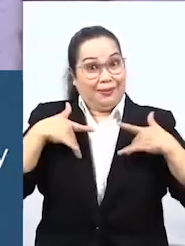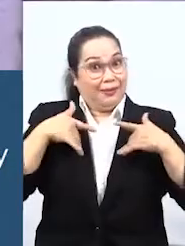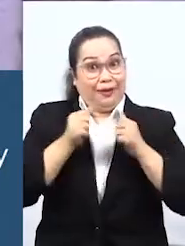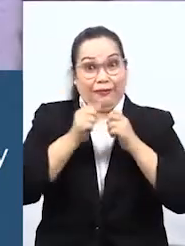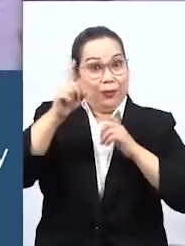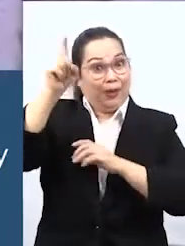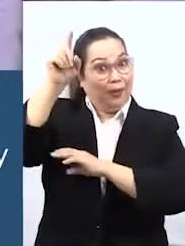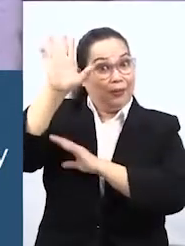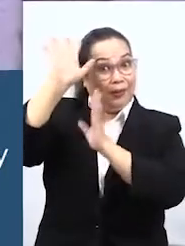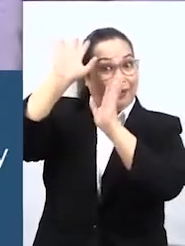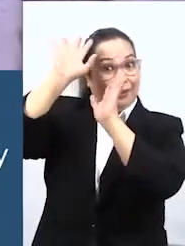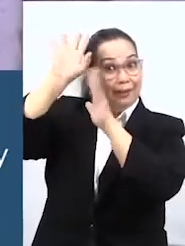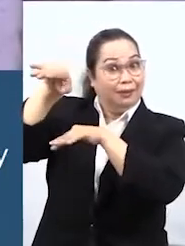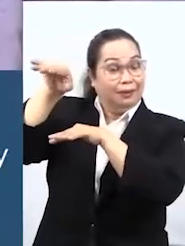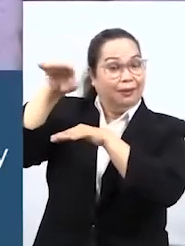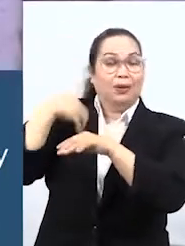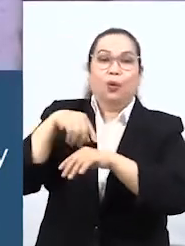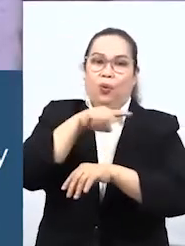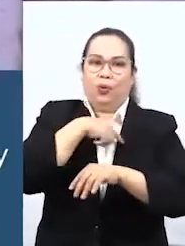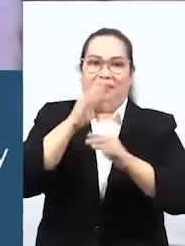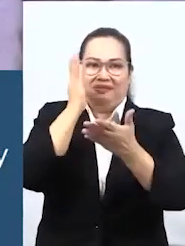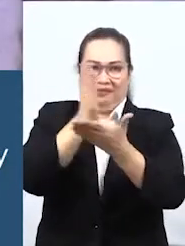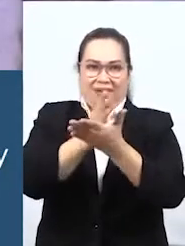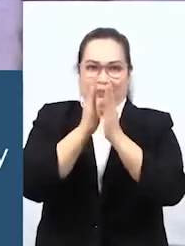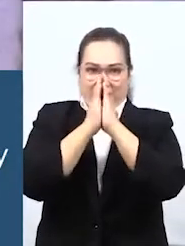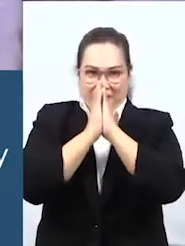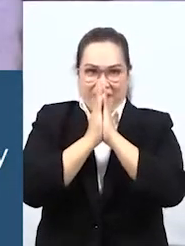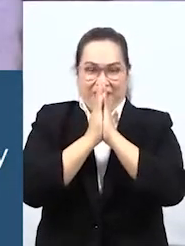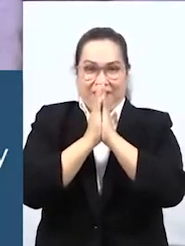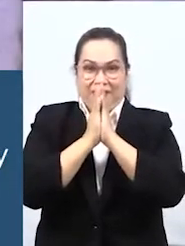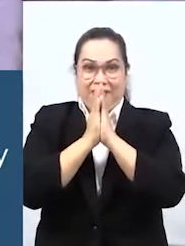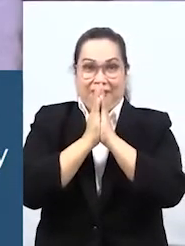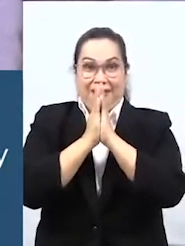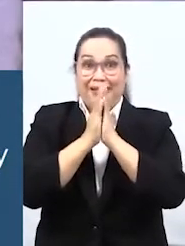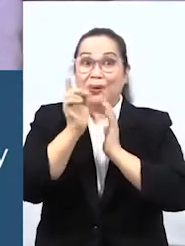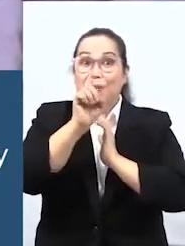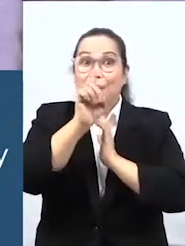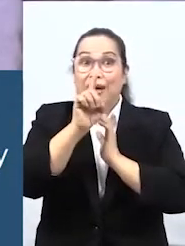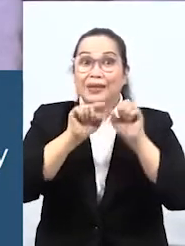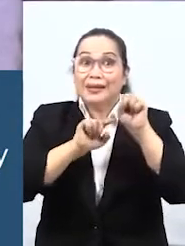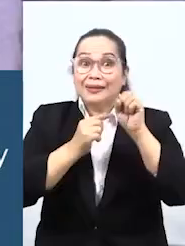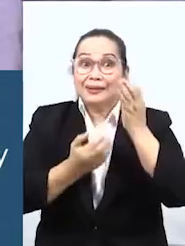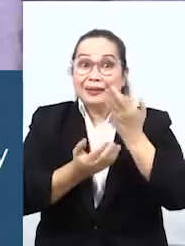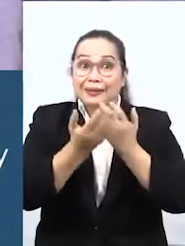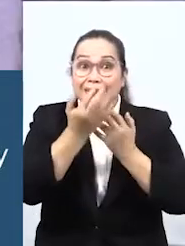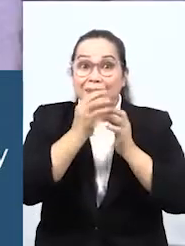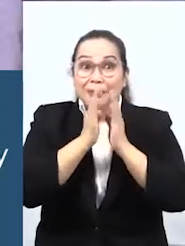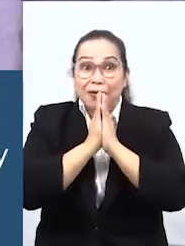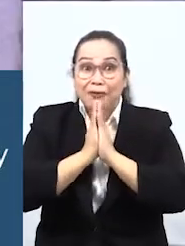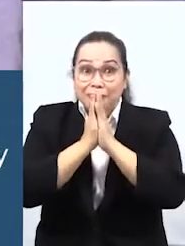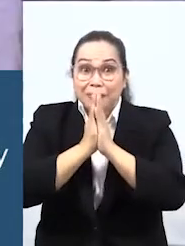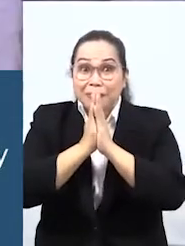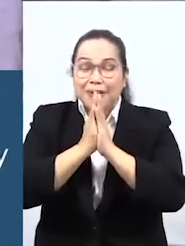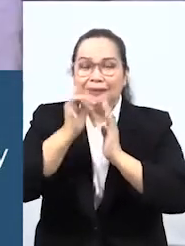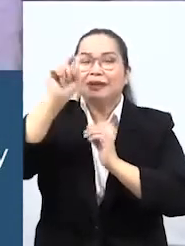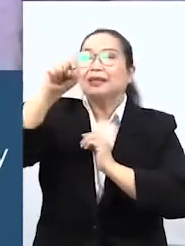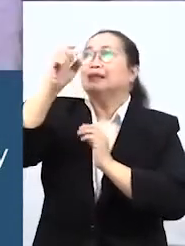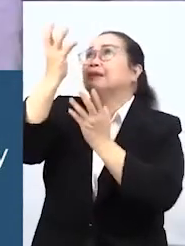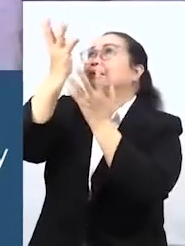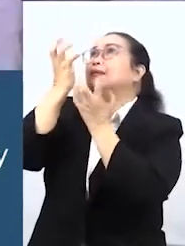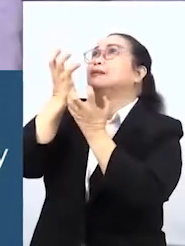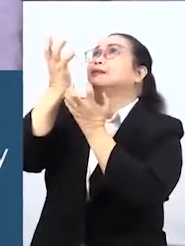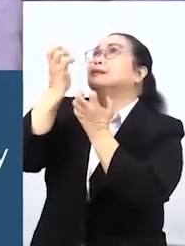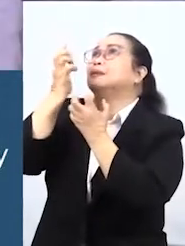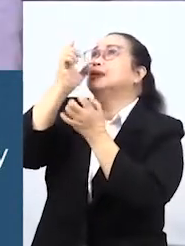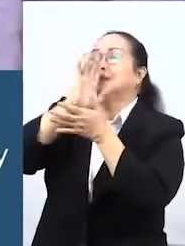god we stop praying the fuel for prayer Actually is a Need For the presence of God the peace of